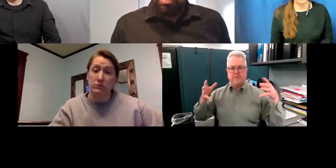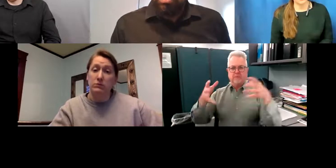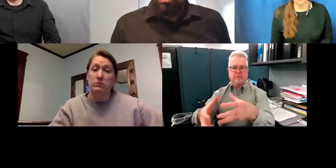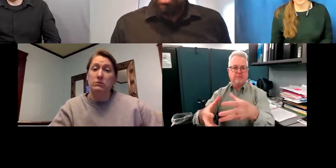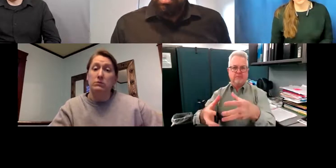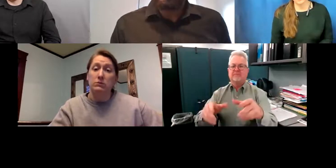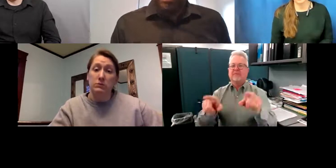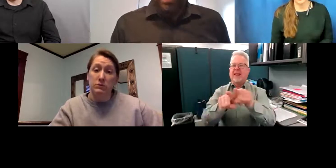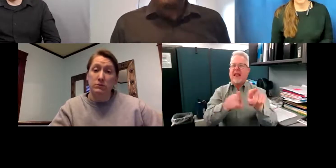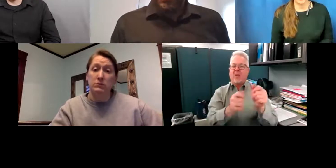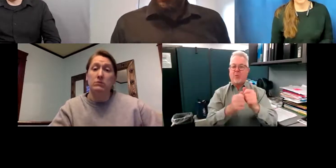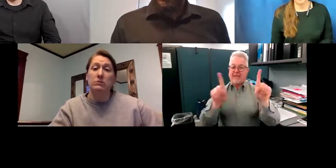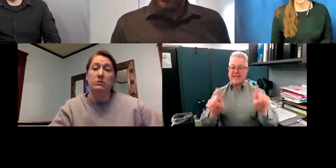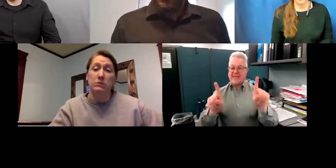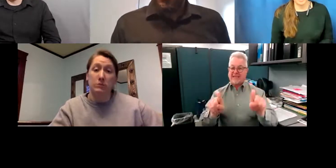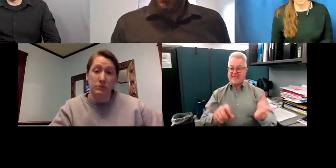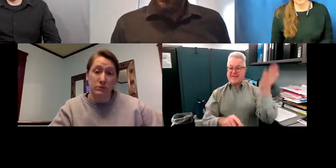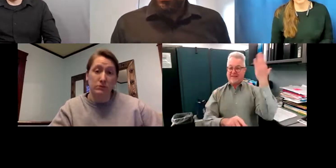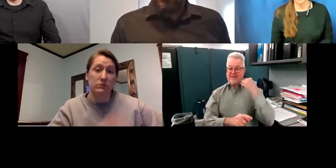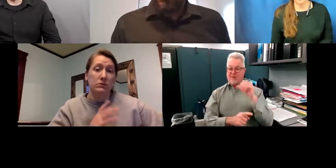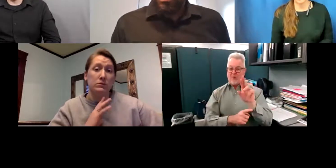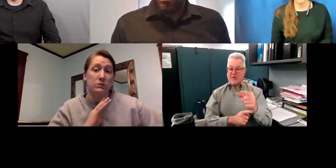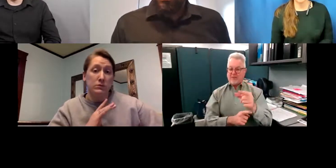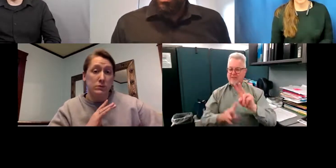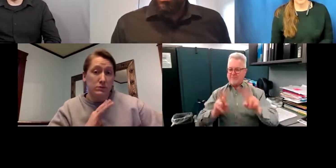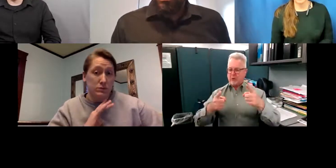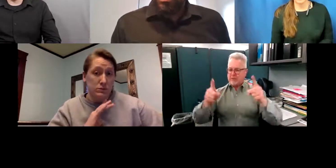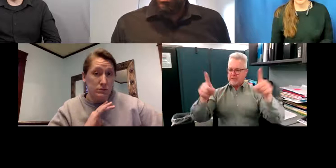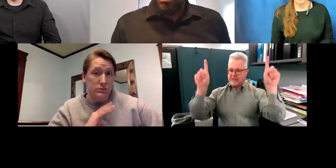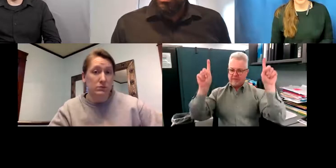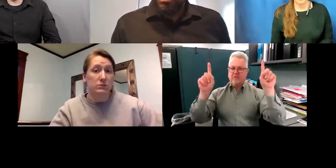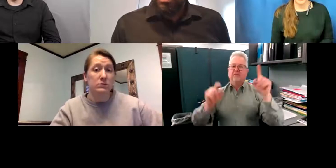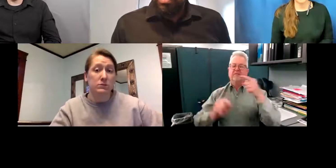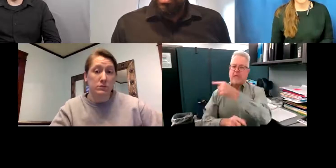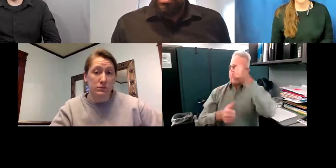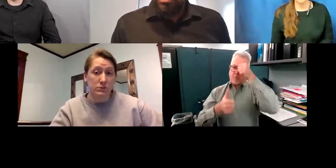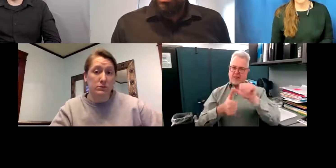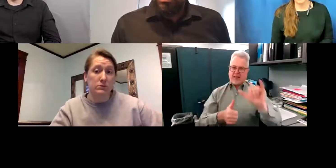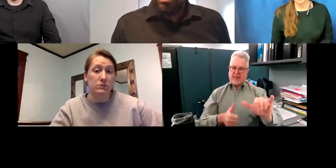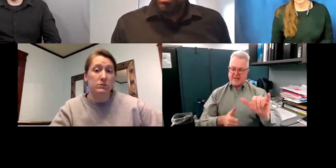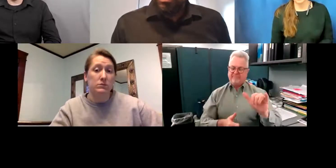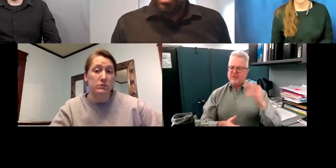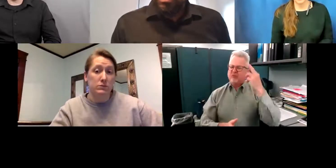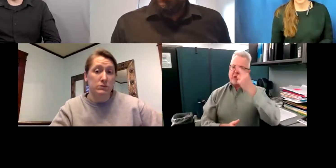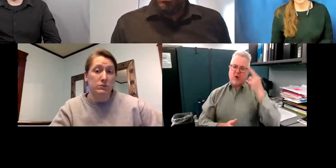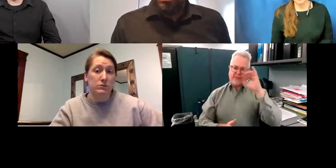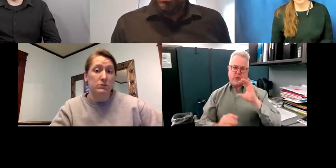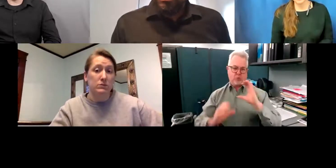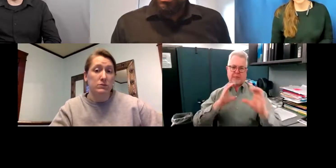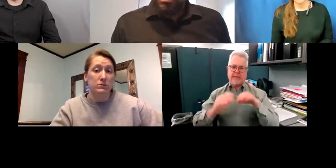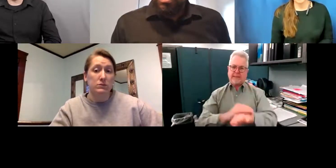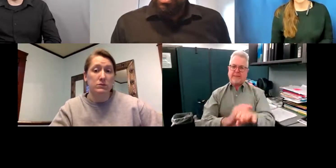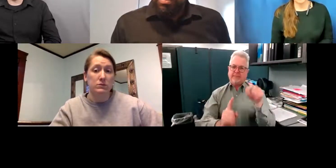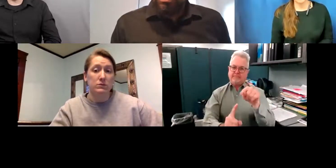not concerned with the number of people, the age range. They want to see that numbers. And I know they've seen other places where it's been